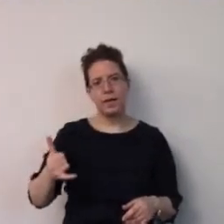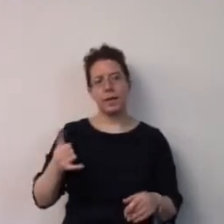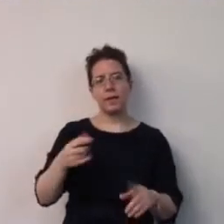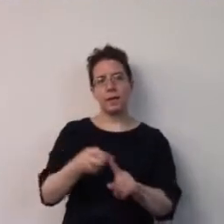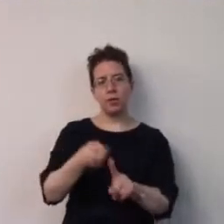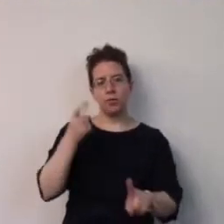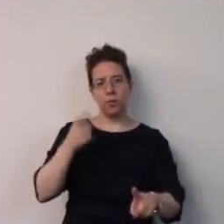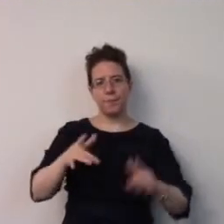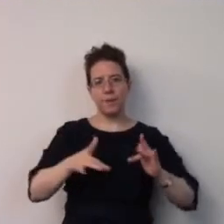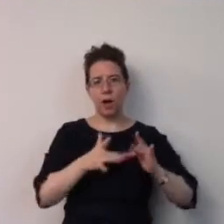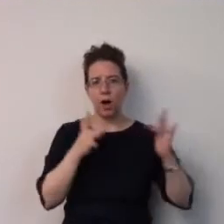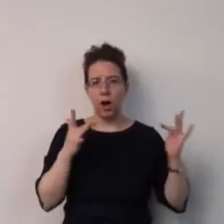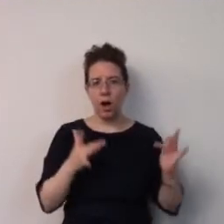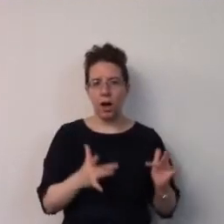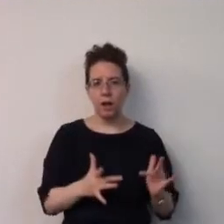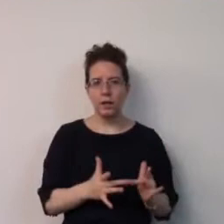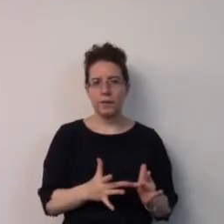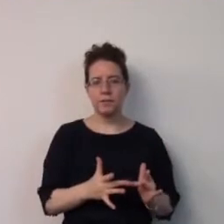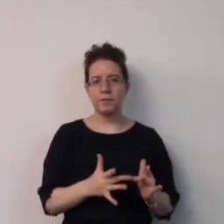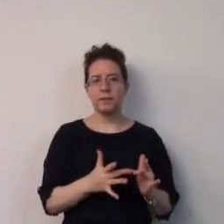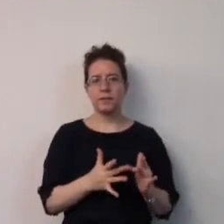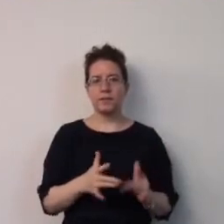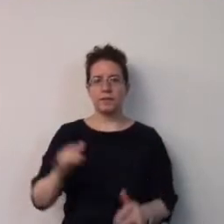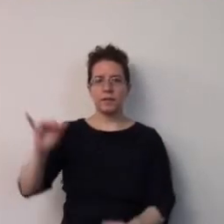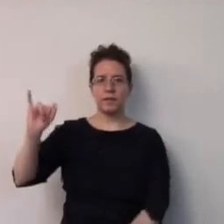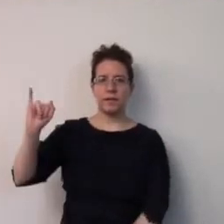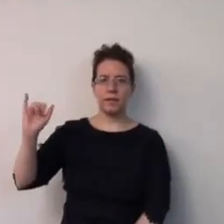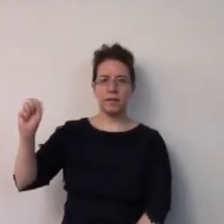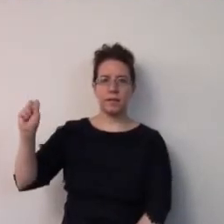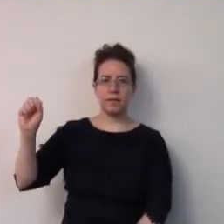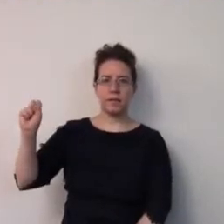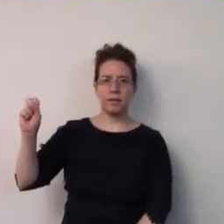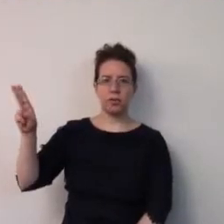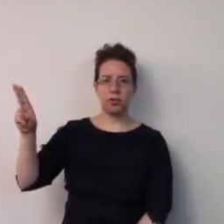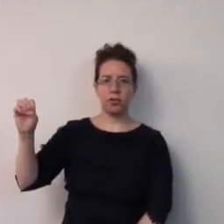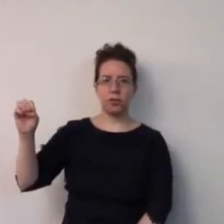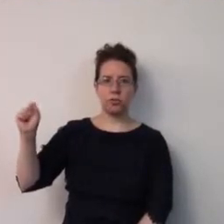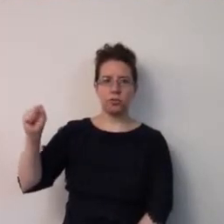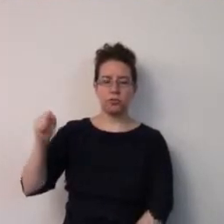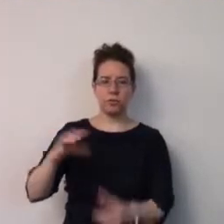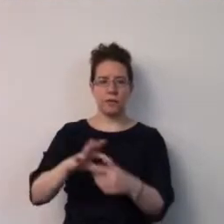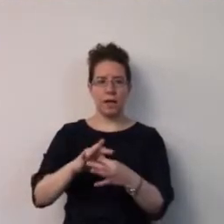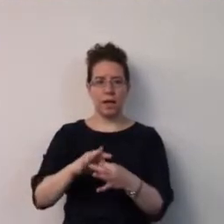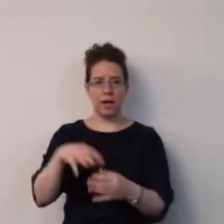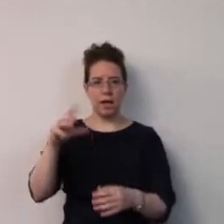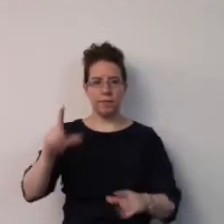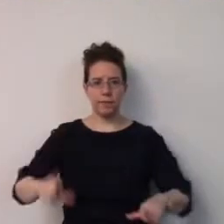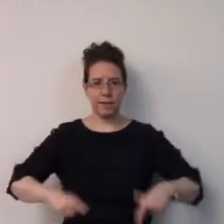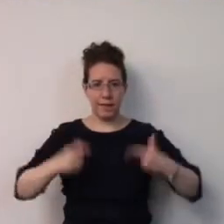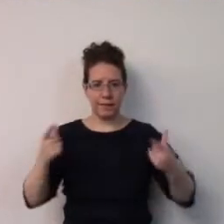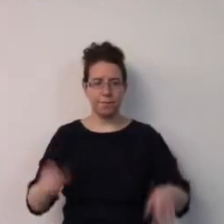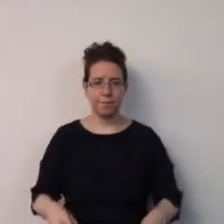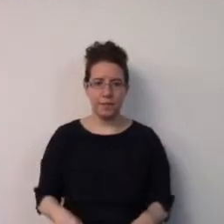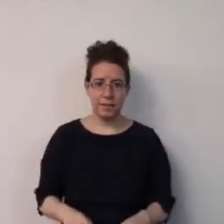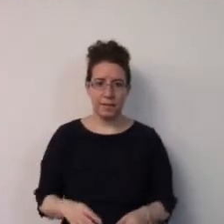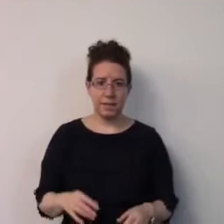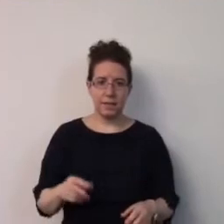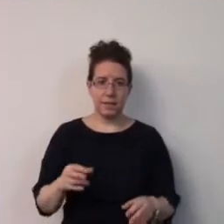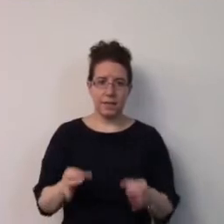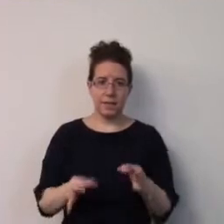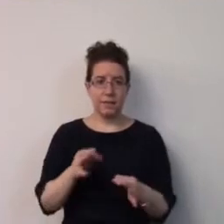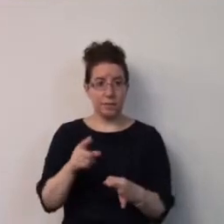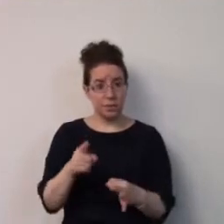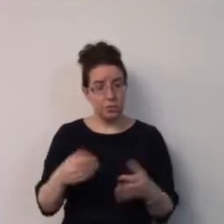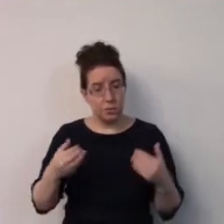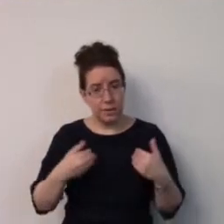probably the biggest issues are proceeding from your own heart. Okay. That's true. Probably. Another version